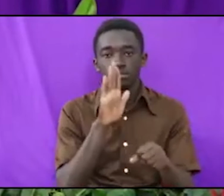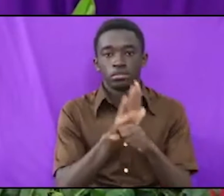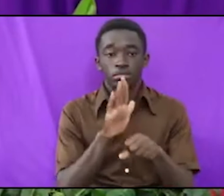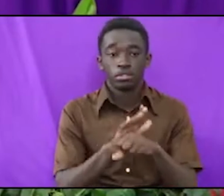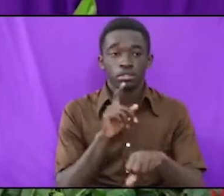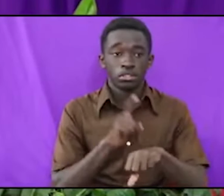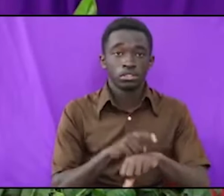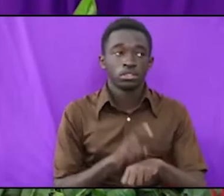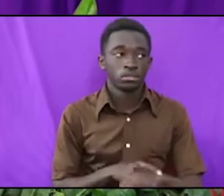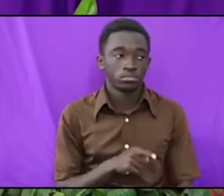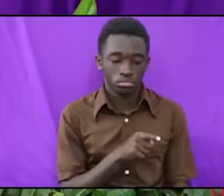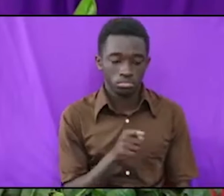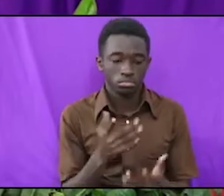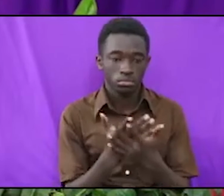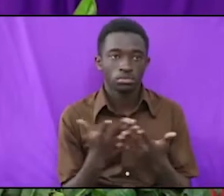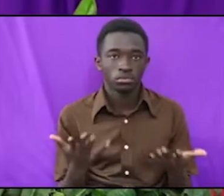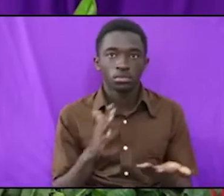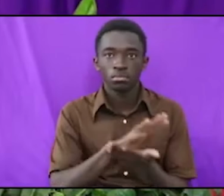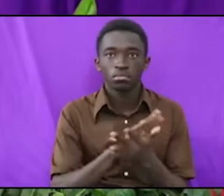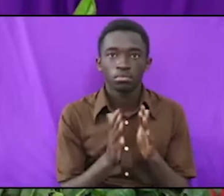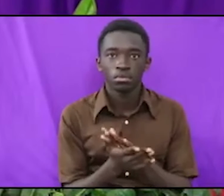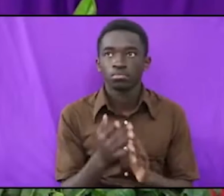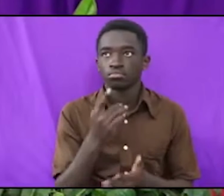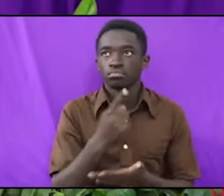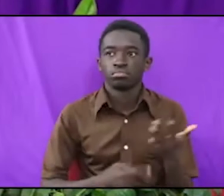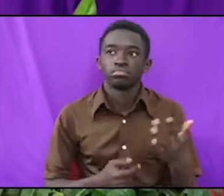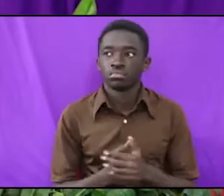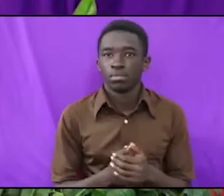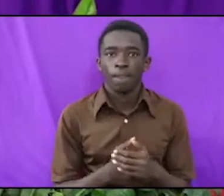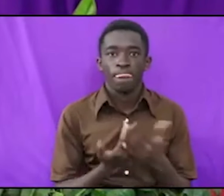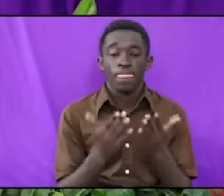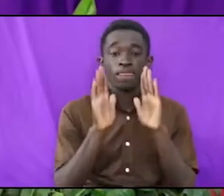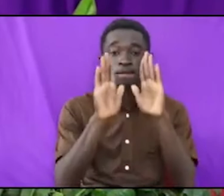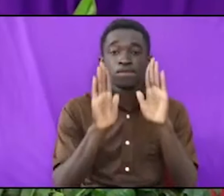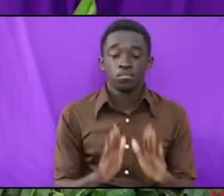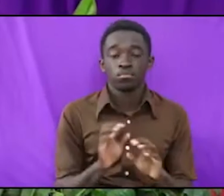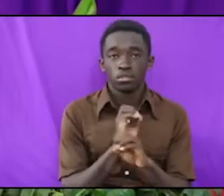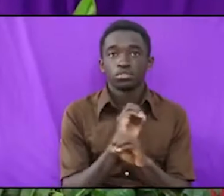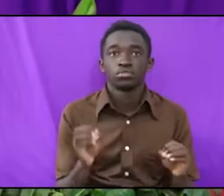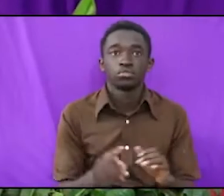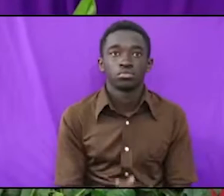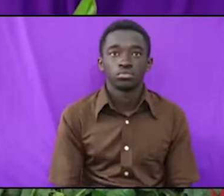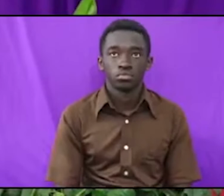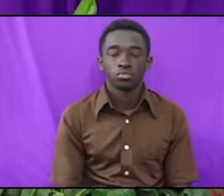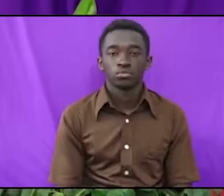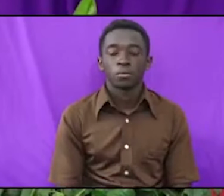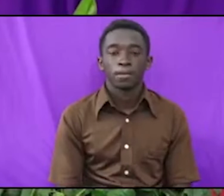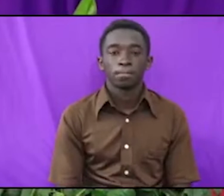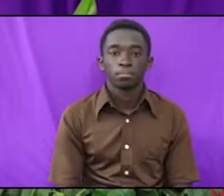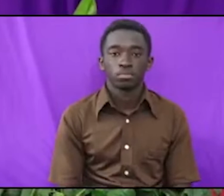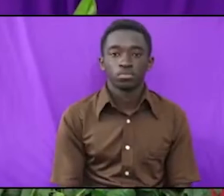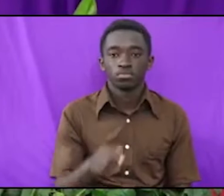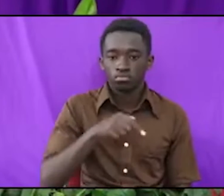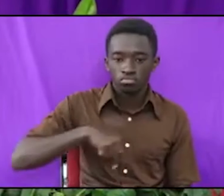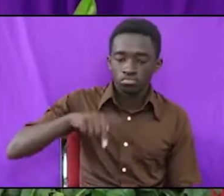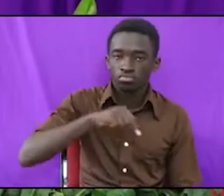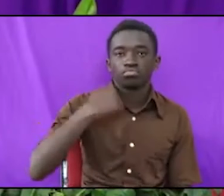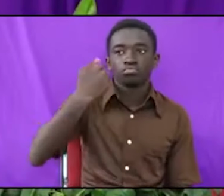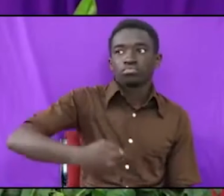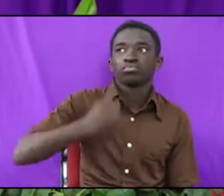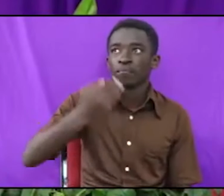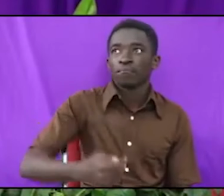things become like sand. They sometimes don't hold. They don't hold. We try,